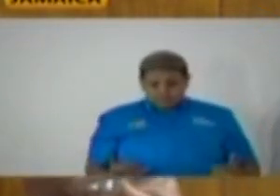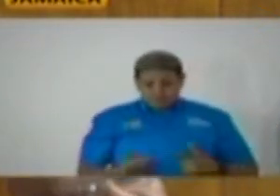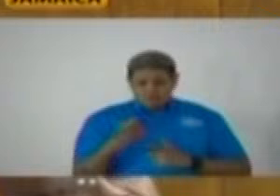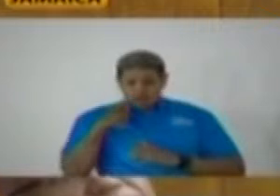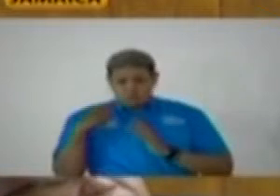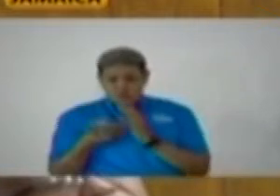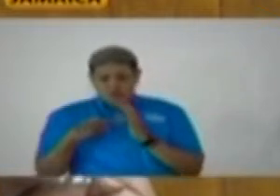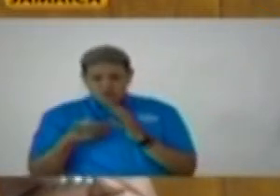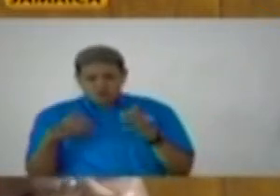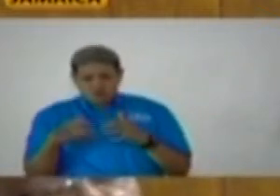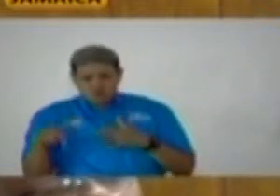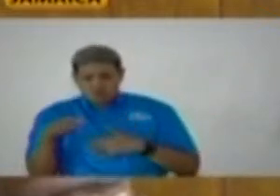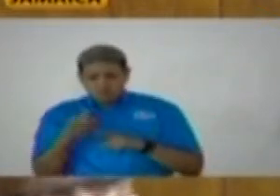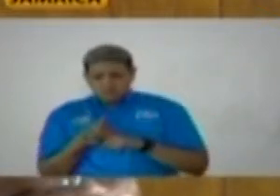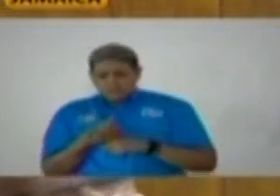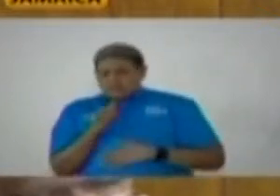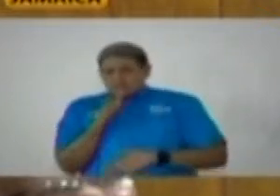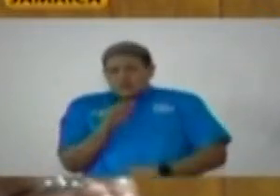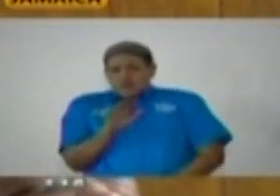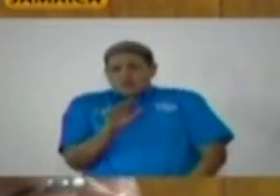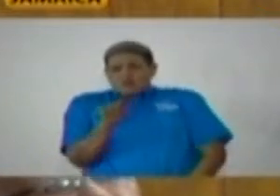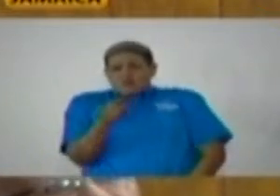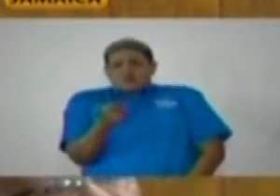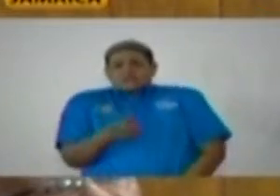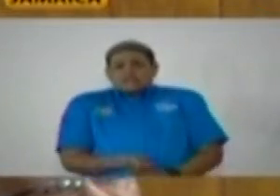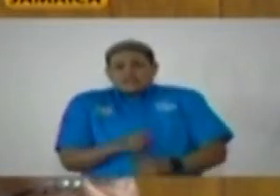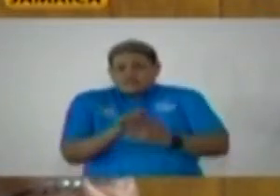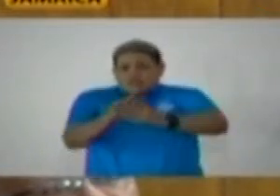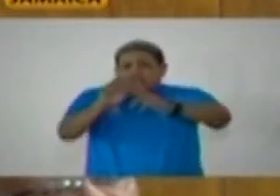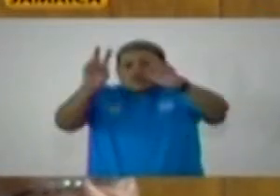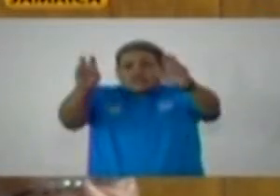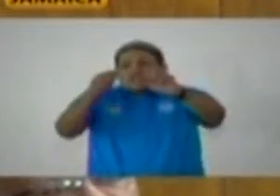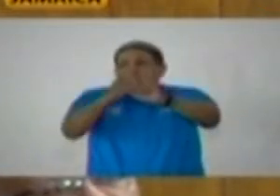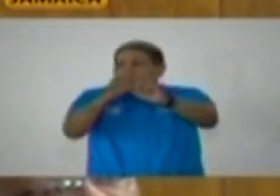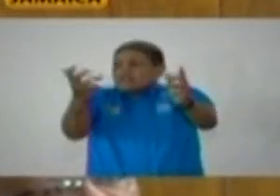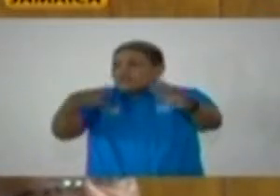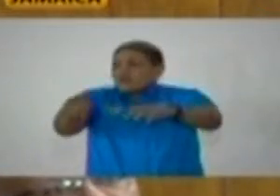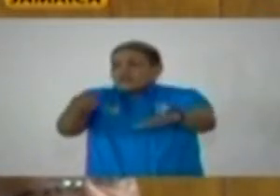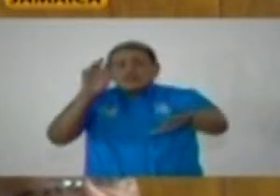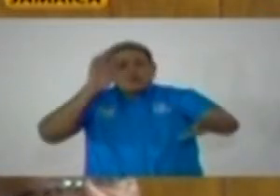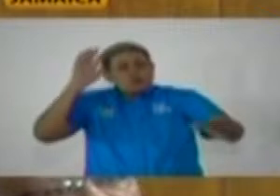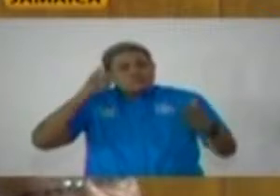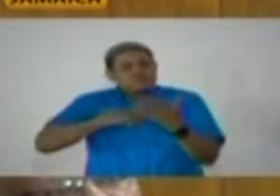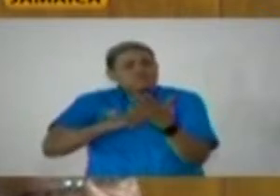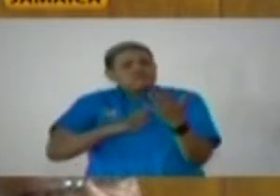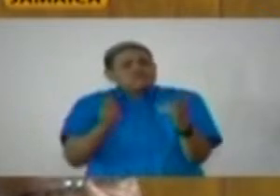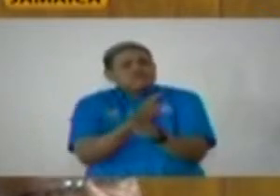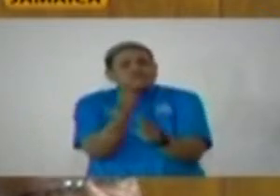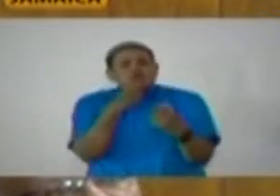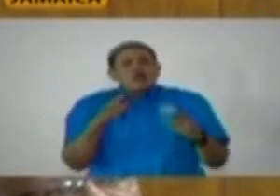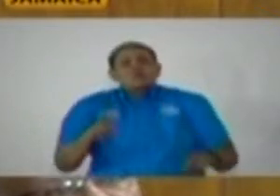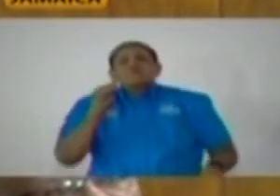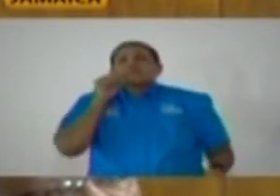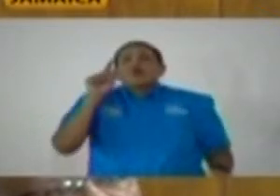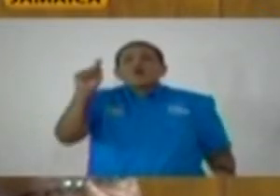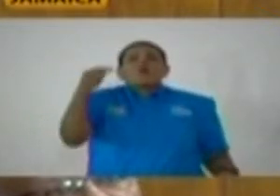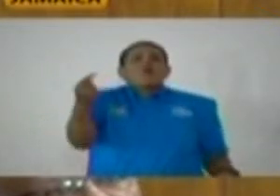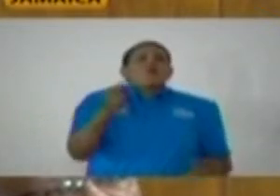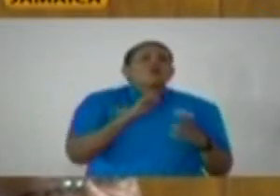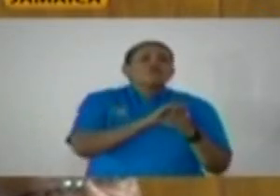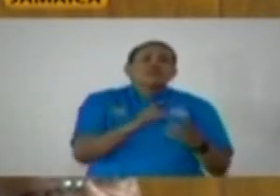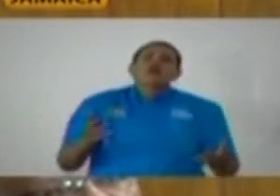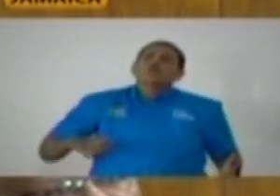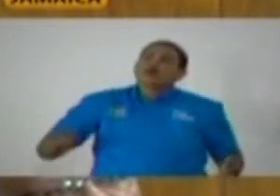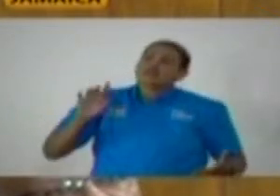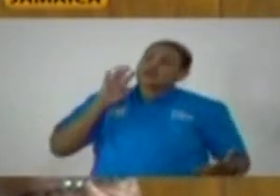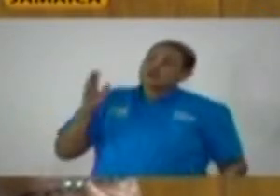outstanding groups are not just about issues of what they are going to be paid. That's correct. It is not just what they are